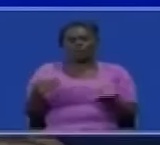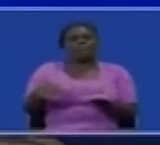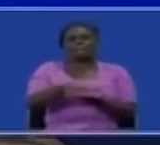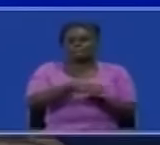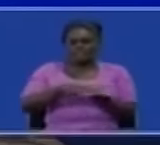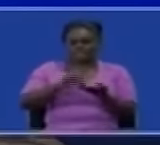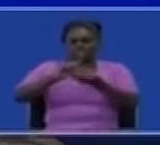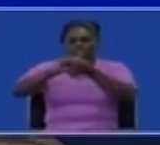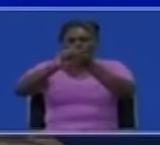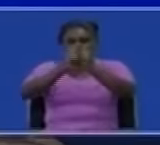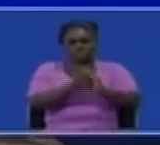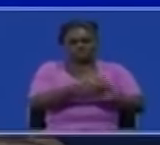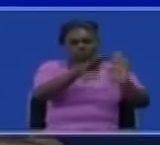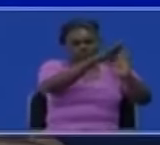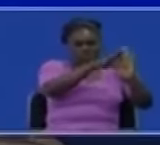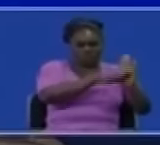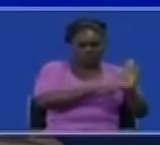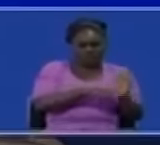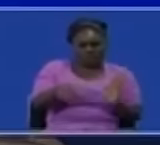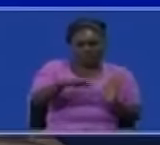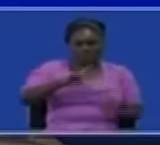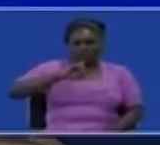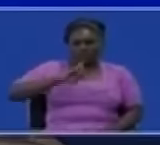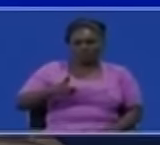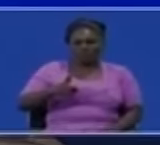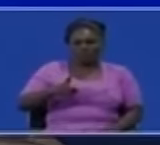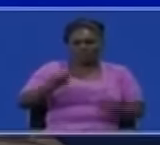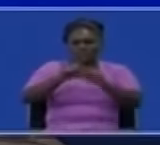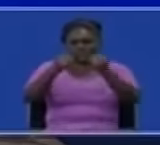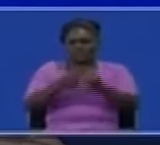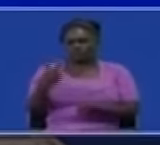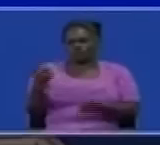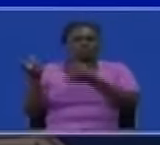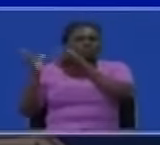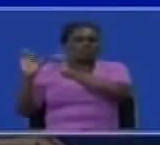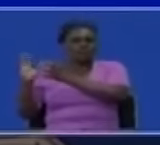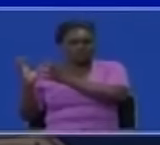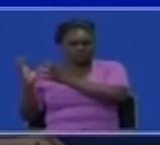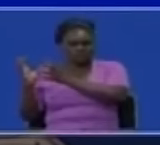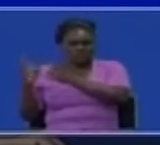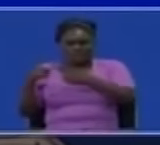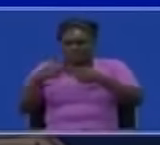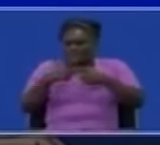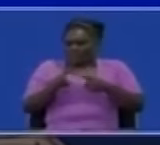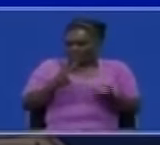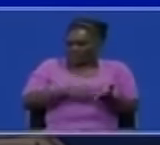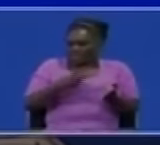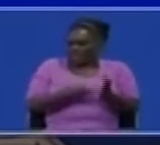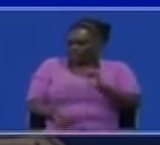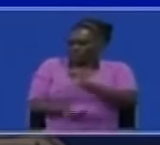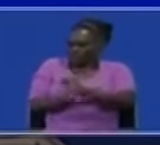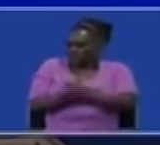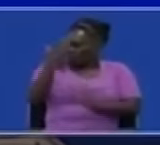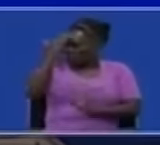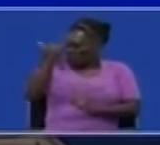on a restructuring program of regional command structures in the two counties. What State House, however, failed to explain was